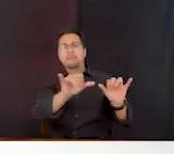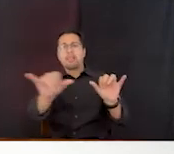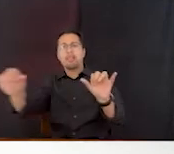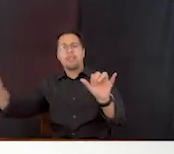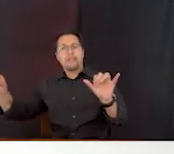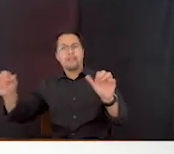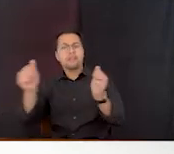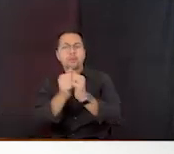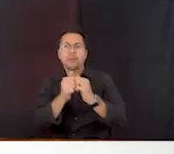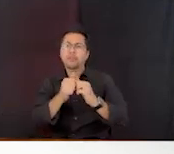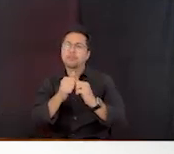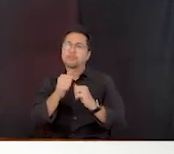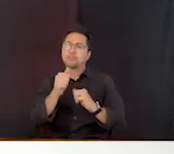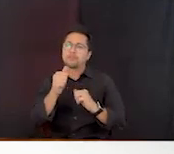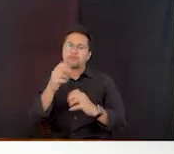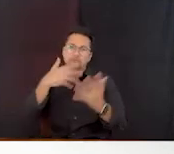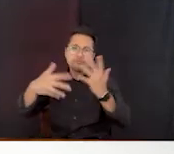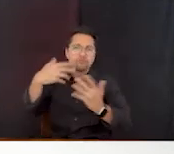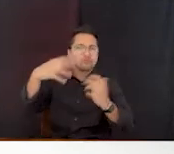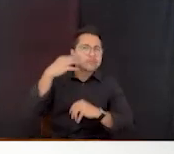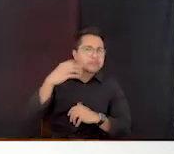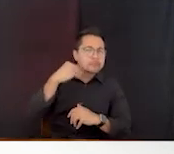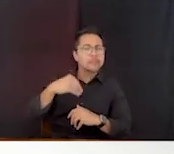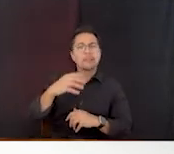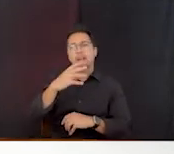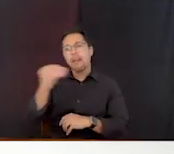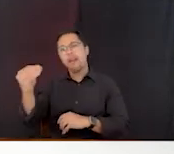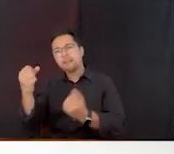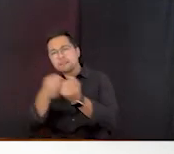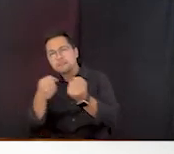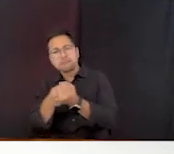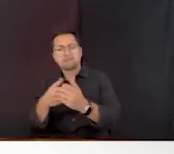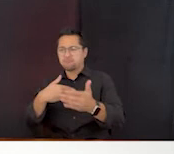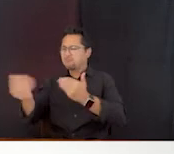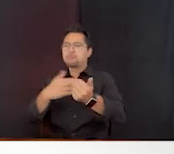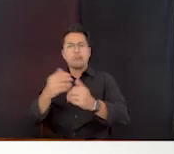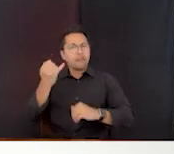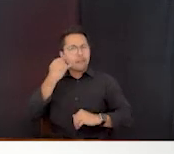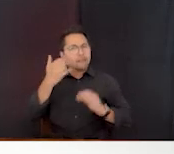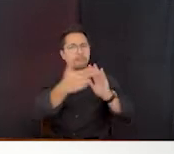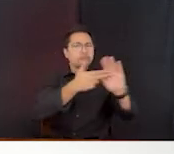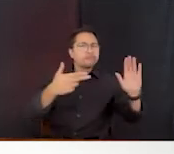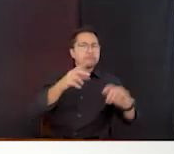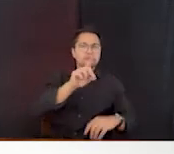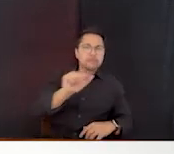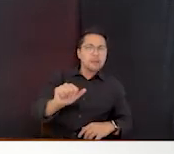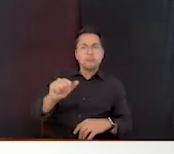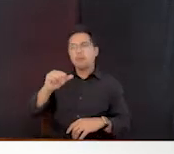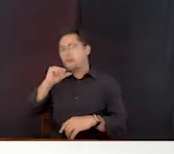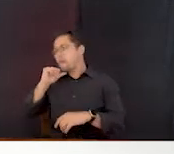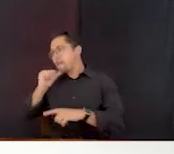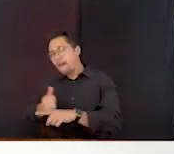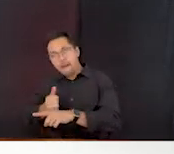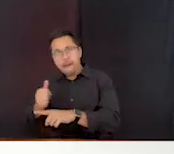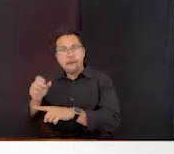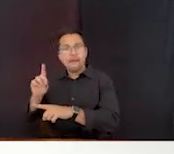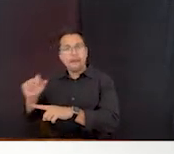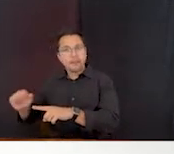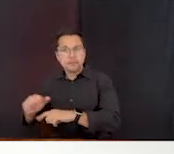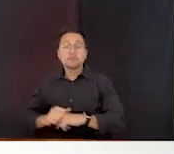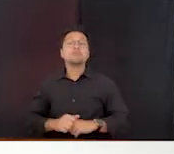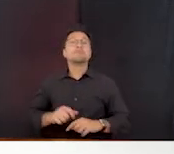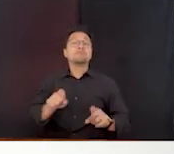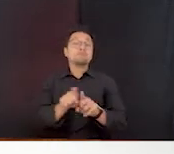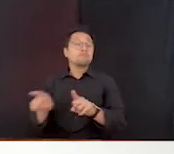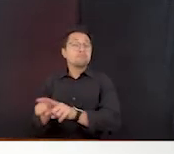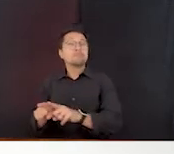disabilities. So the overall conclusion that we found in this instance was that there was a lot of similarity in the